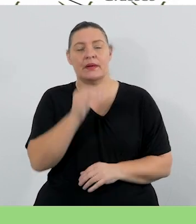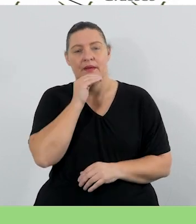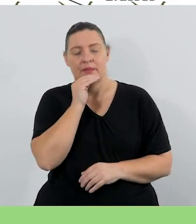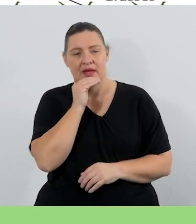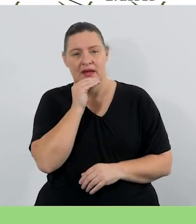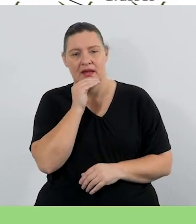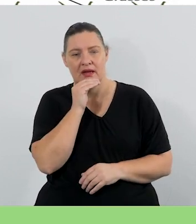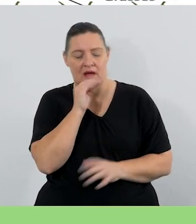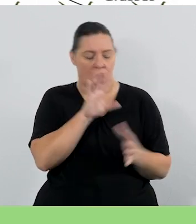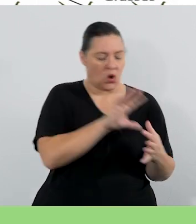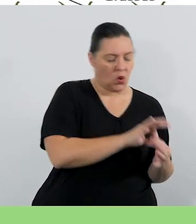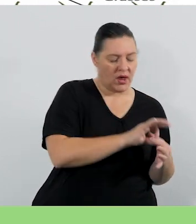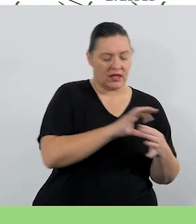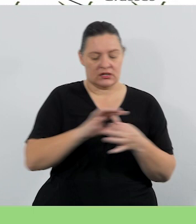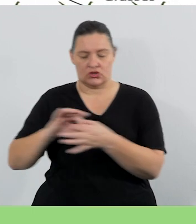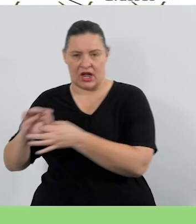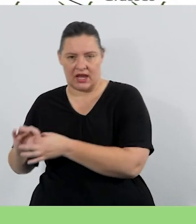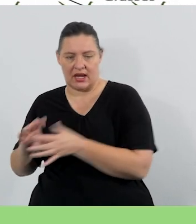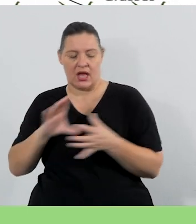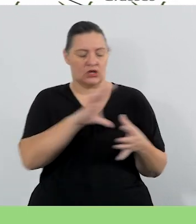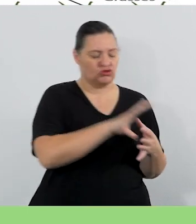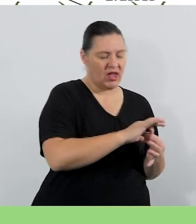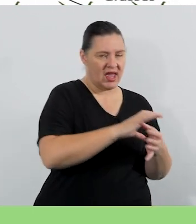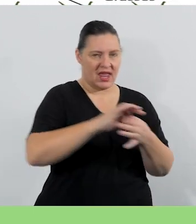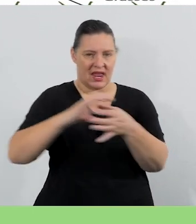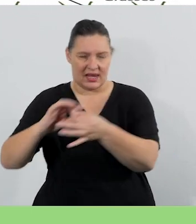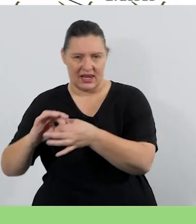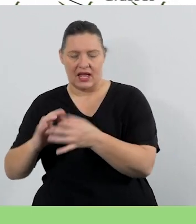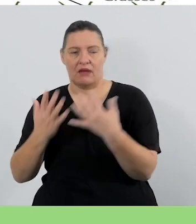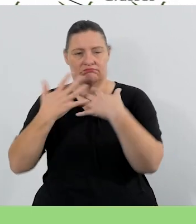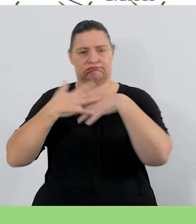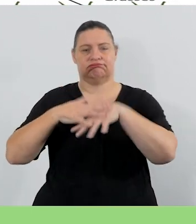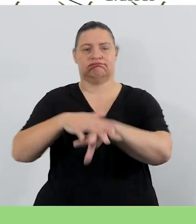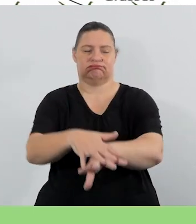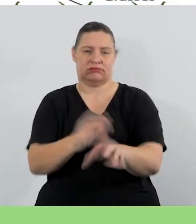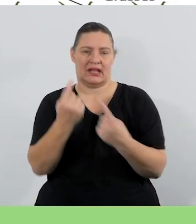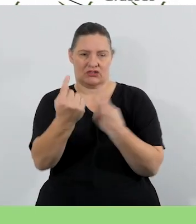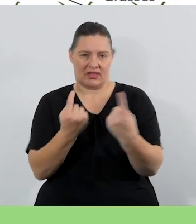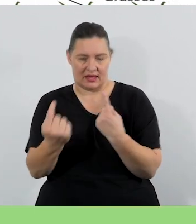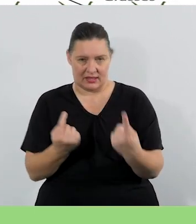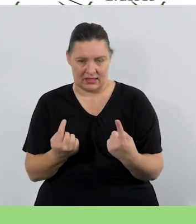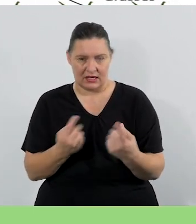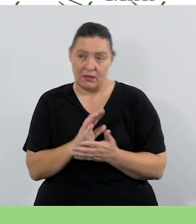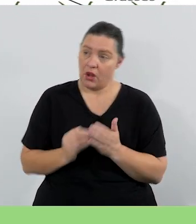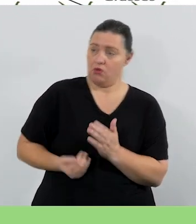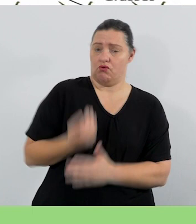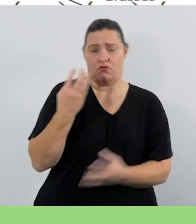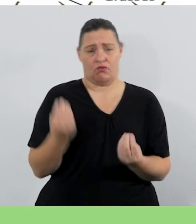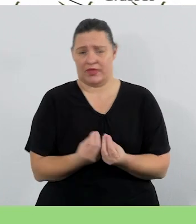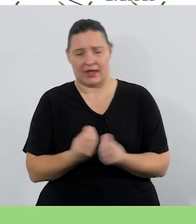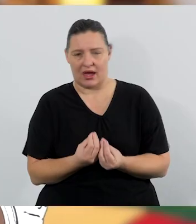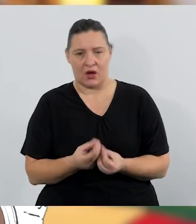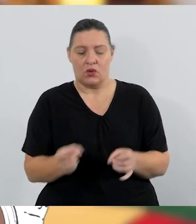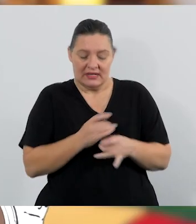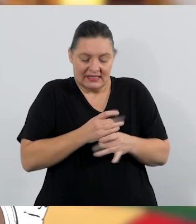of interconnected food chains. So a food web is not something new. It's just that